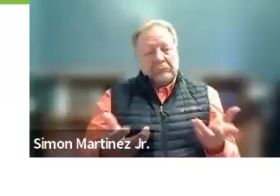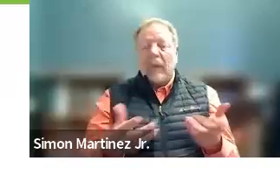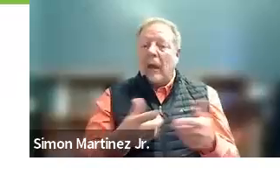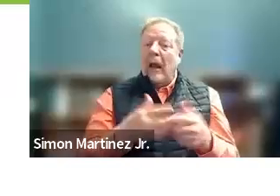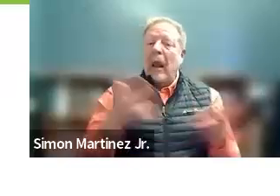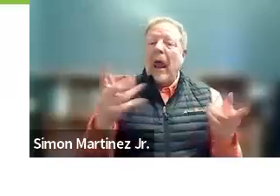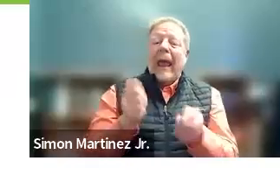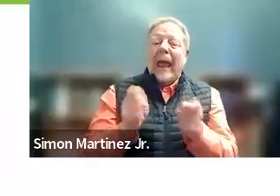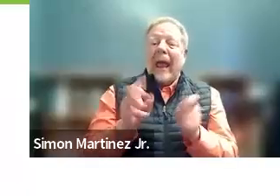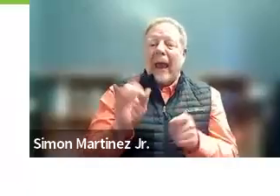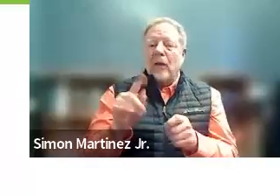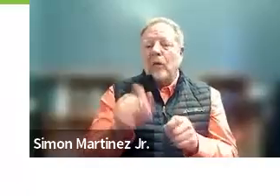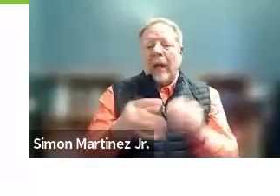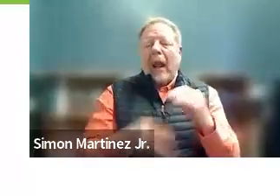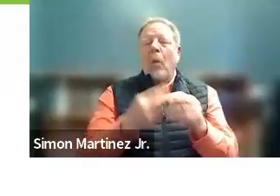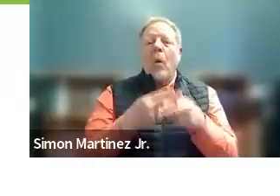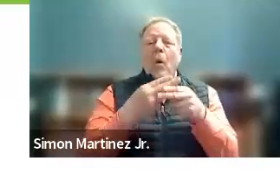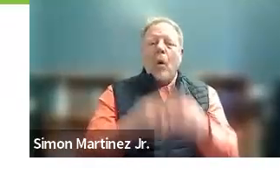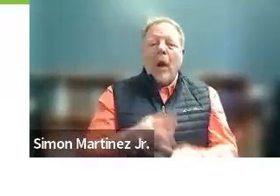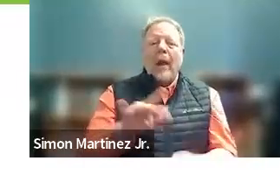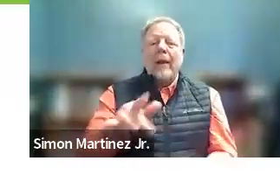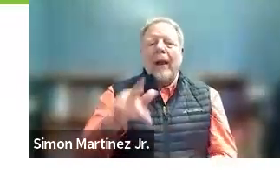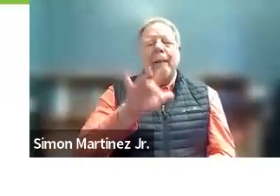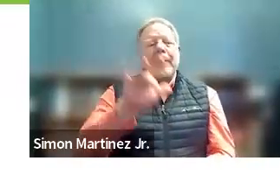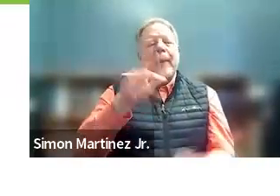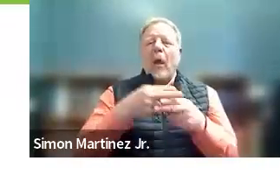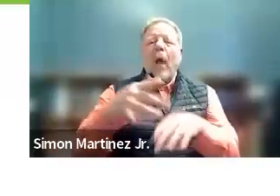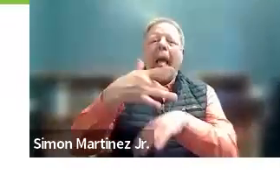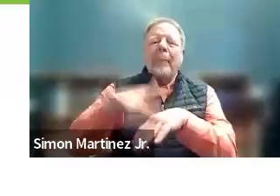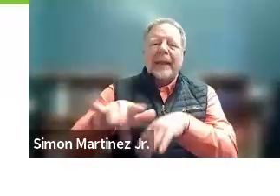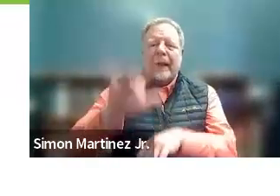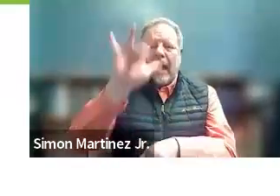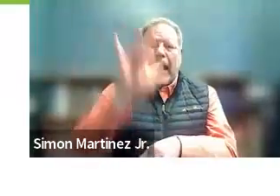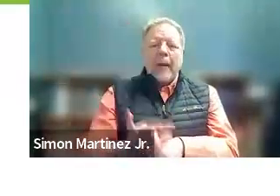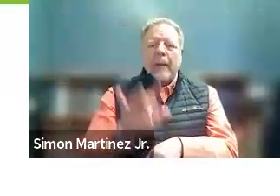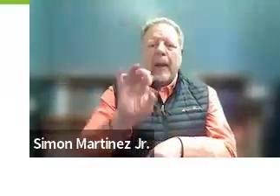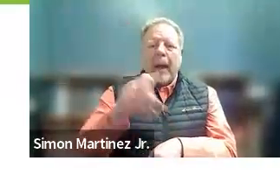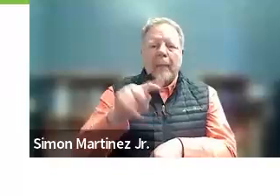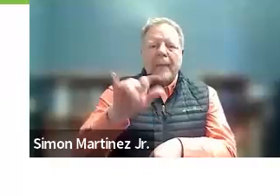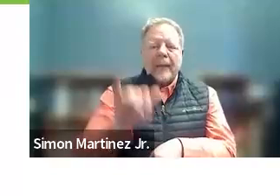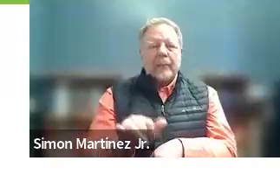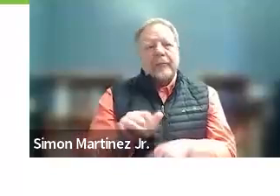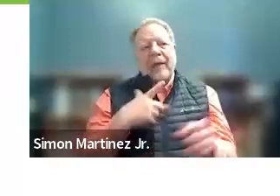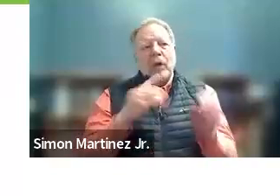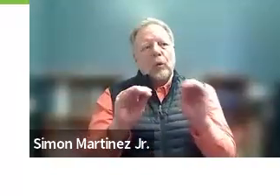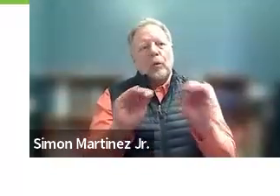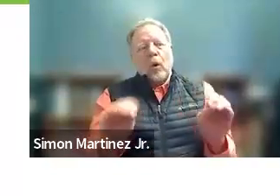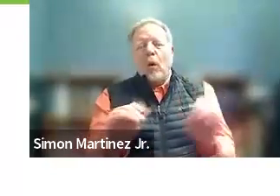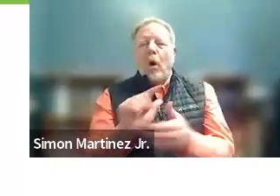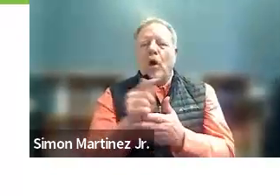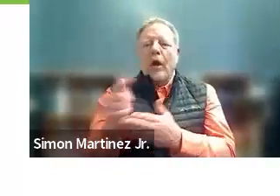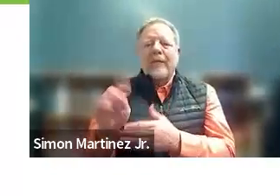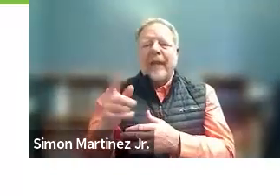lot of editors, you can add what's called like an empty and like you have no